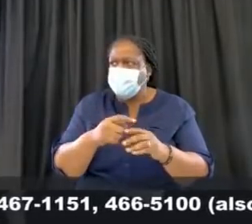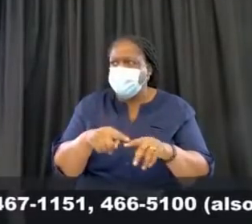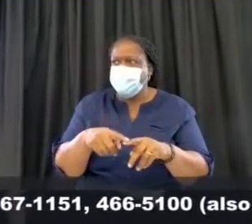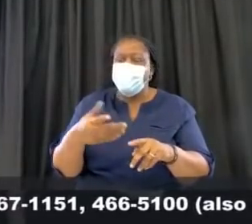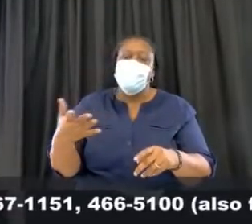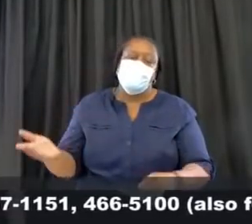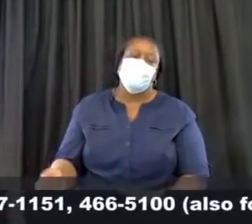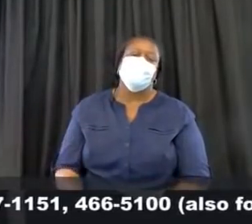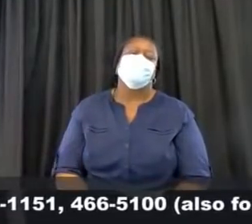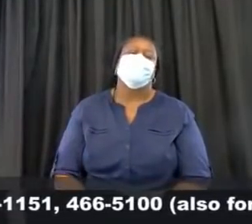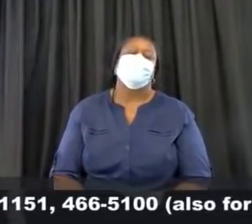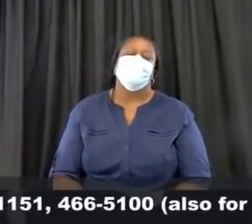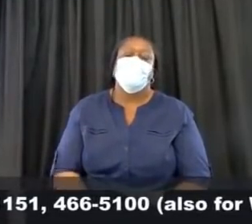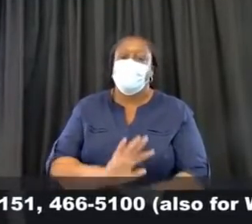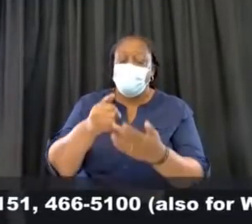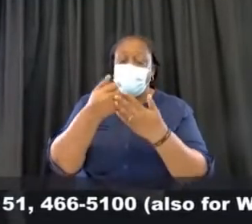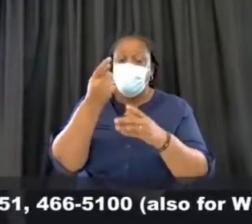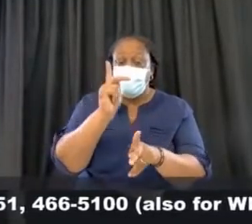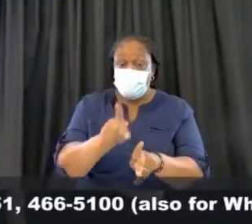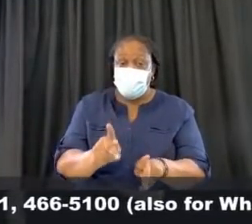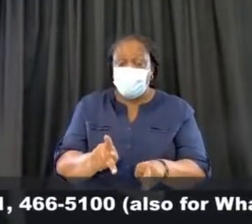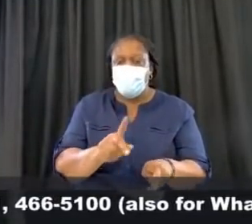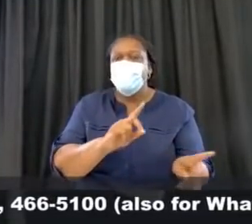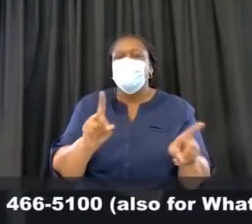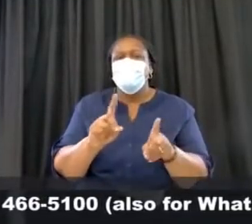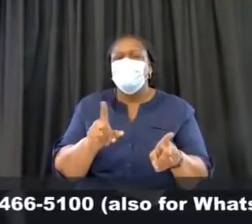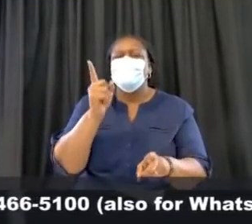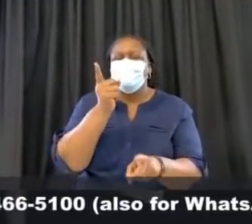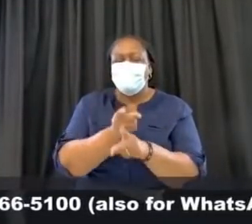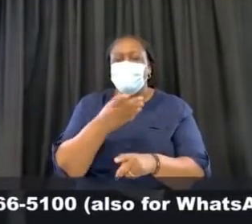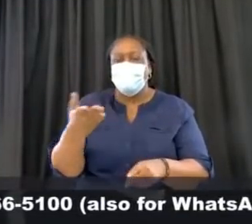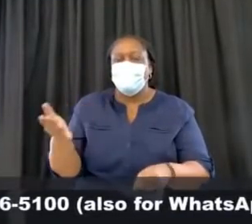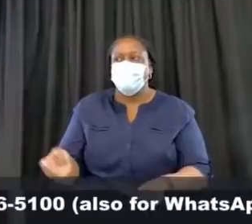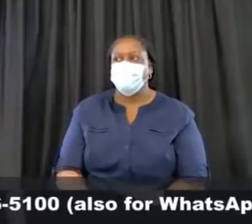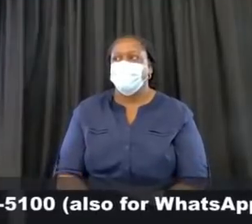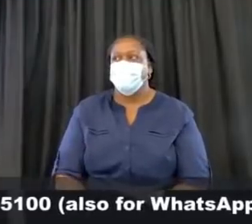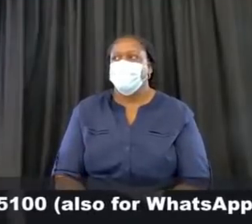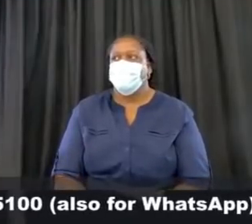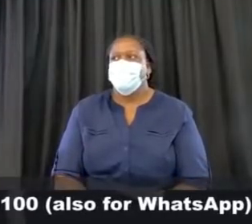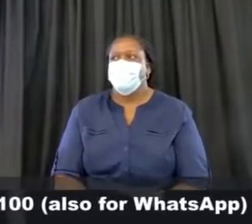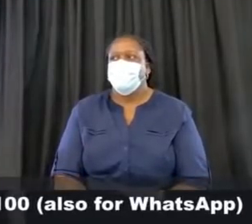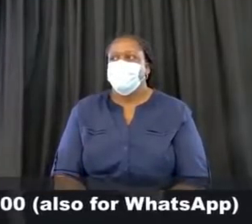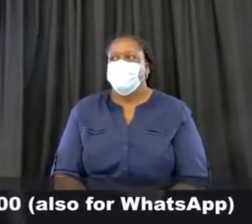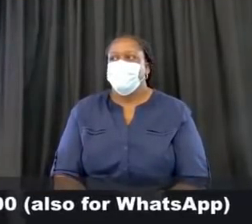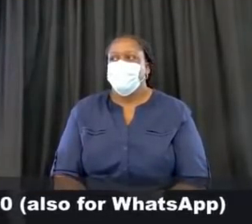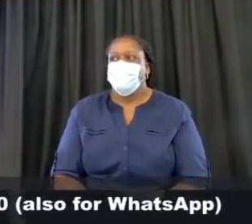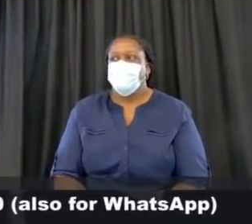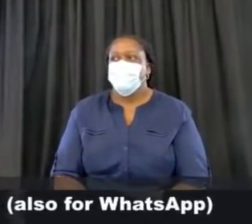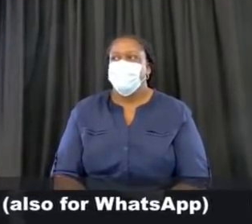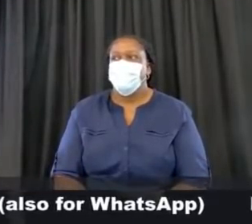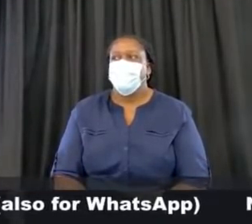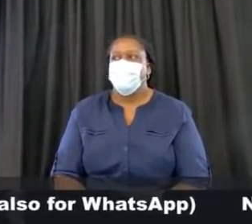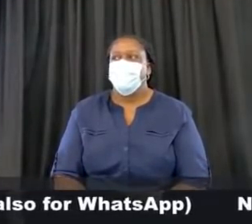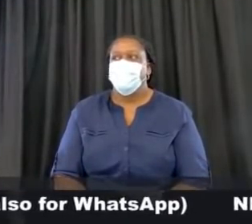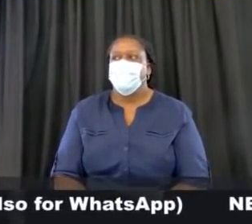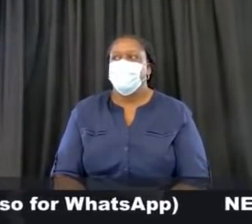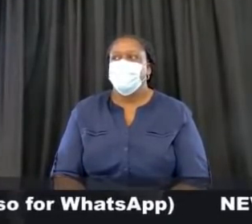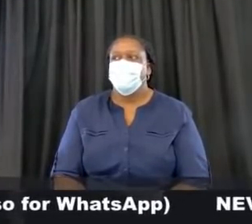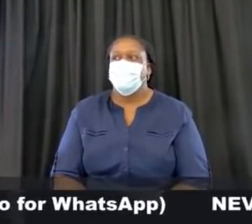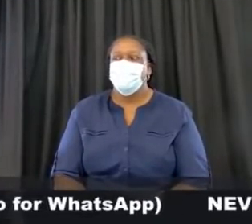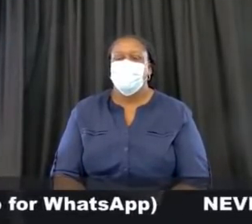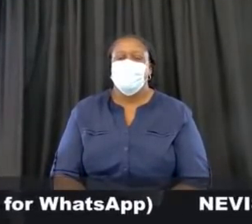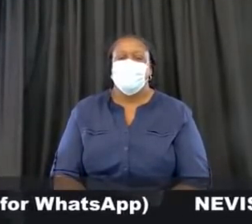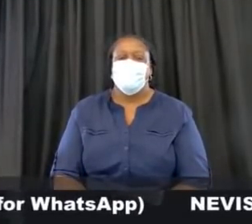Williams, thank you very much for the question. And I just want to give the reassurance that in the regulations, there is no exemption